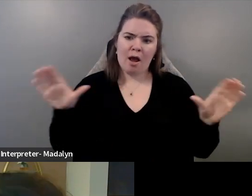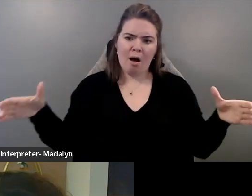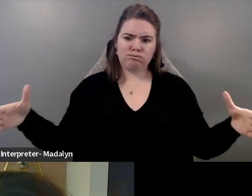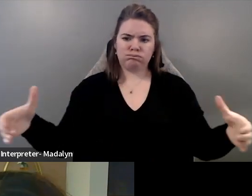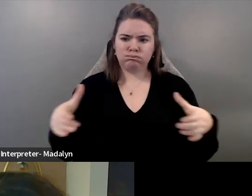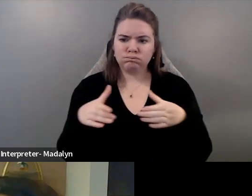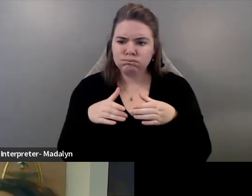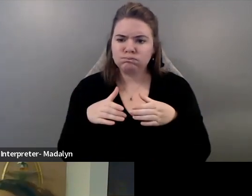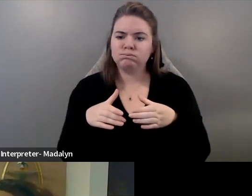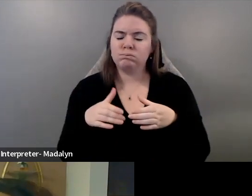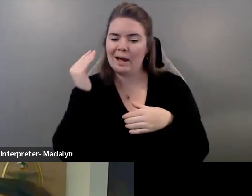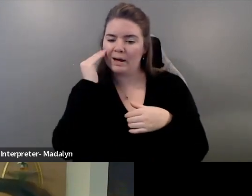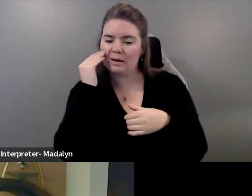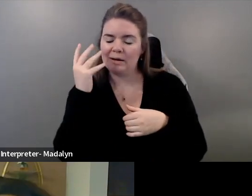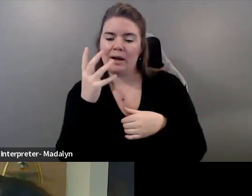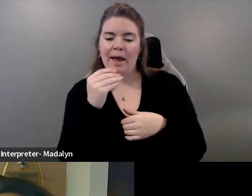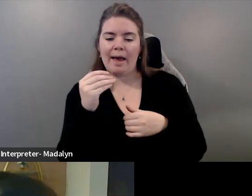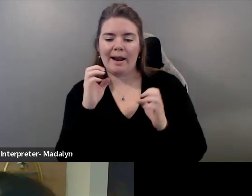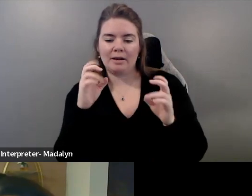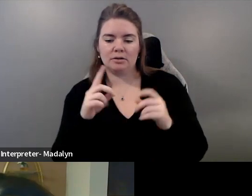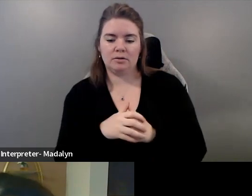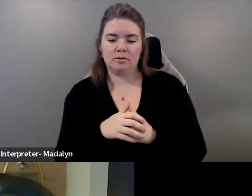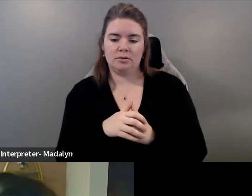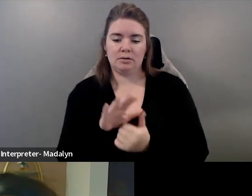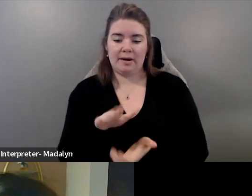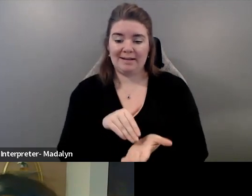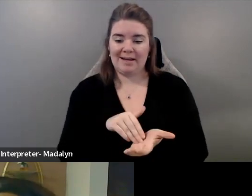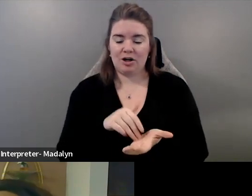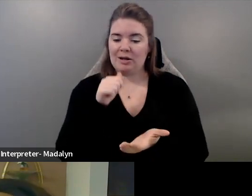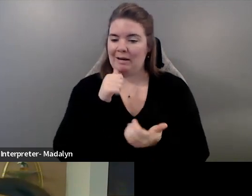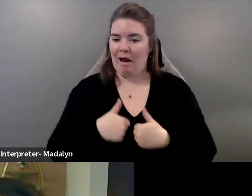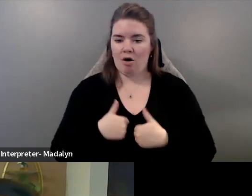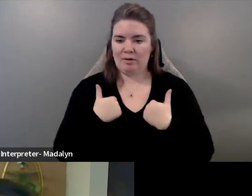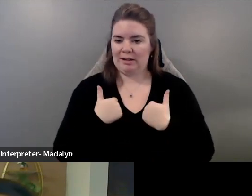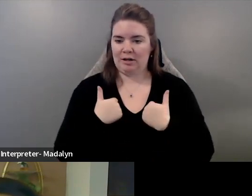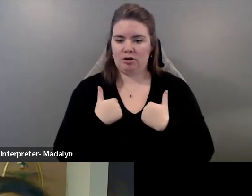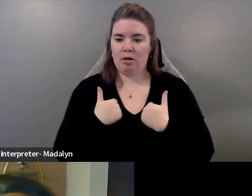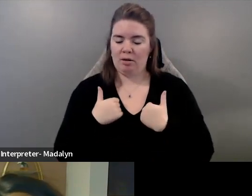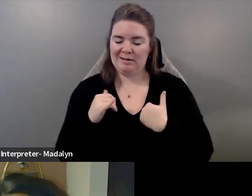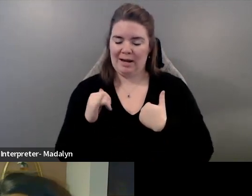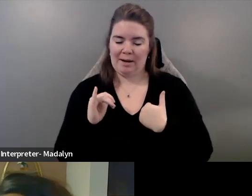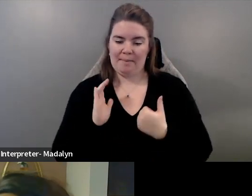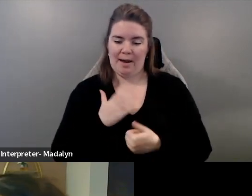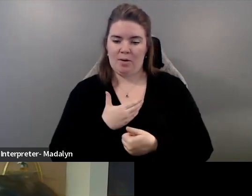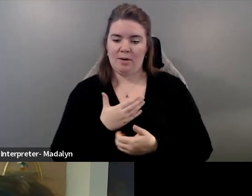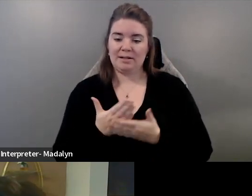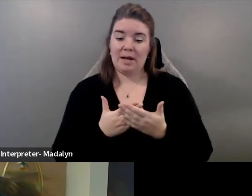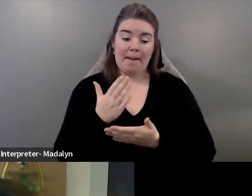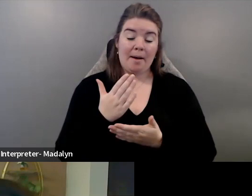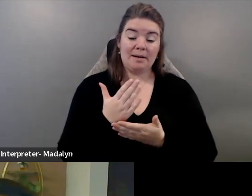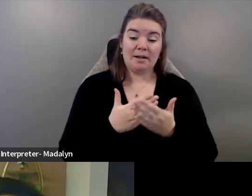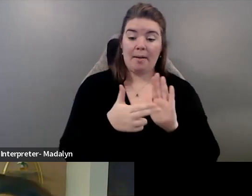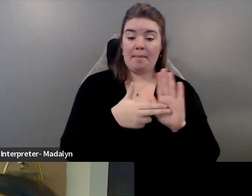that awareness. The centers are non-residential, and so are we. And some centers are Part B centers, some are